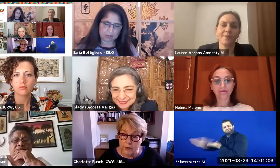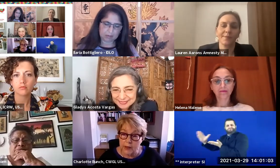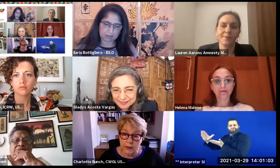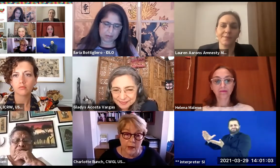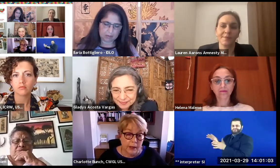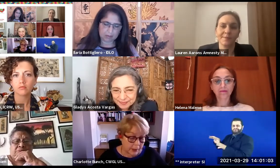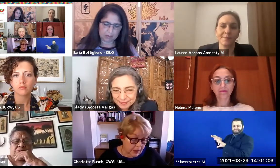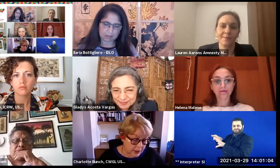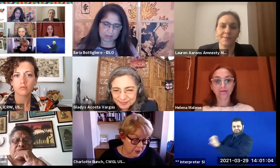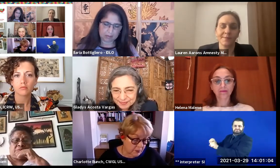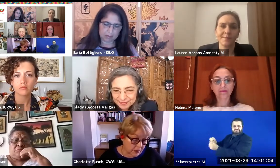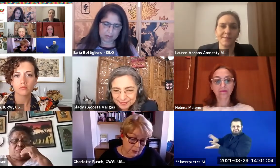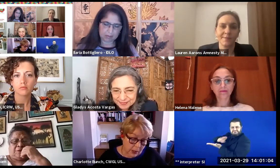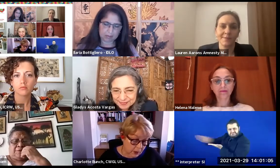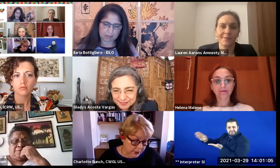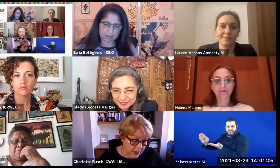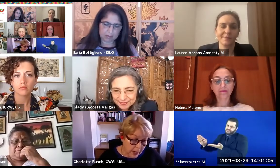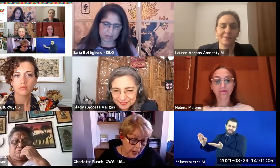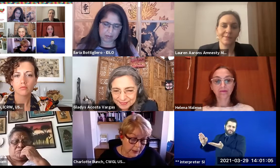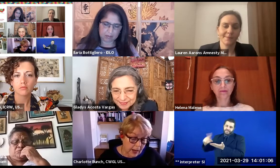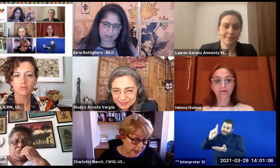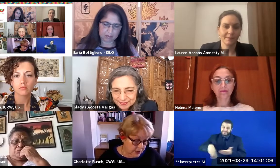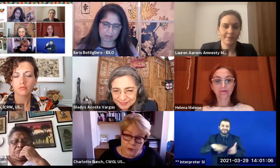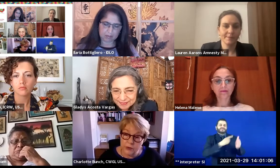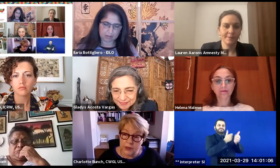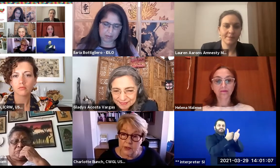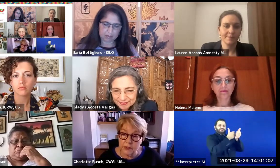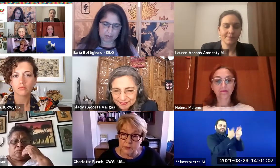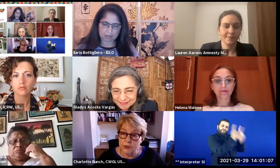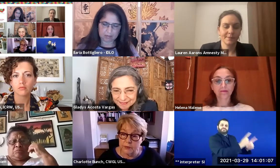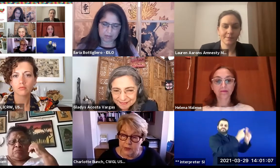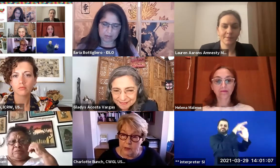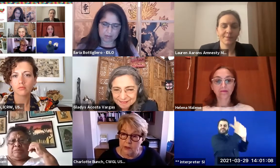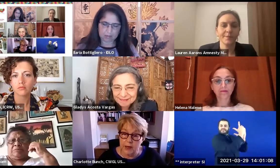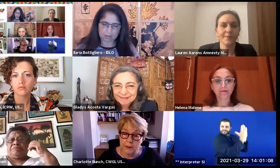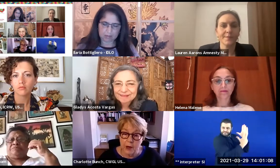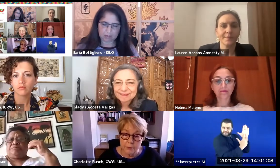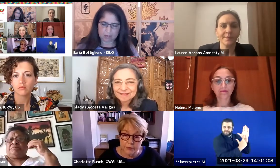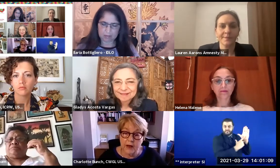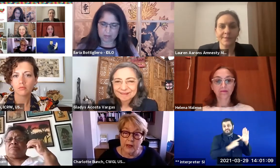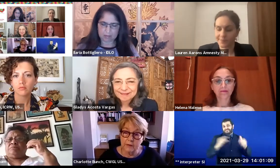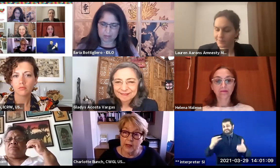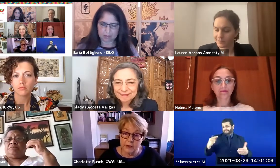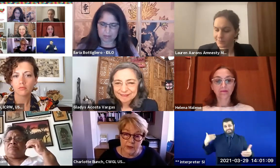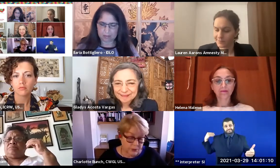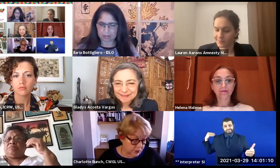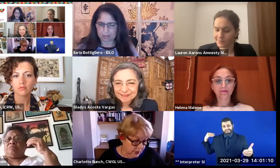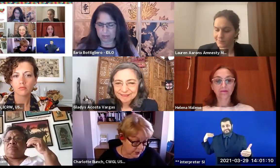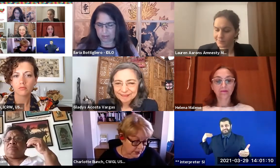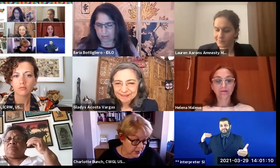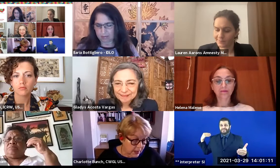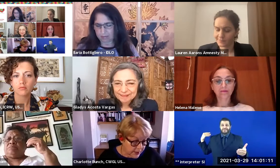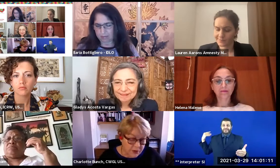nowhere near that. Ending discriminatory laws and access to justice, which has been talked about, providing that access